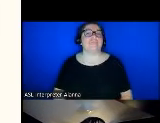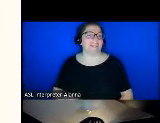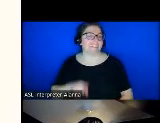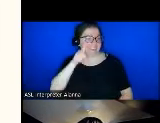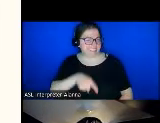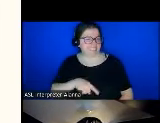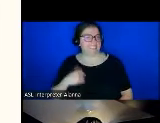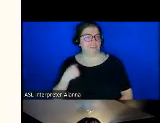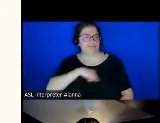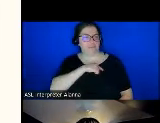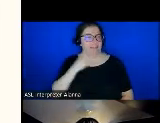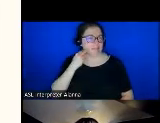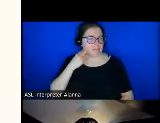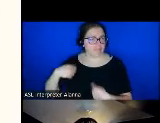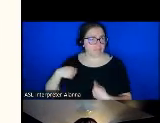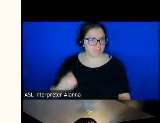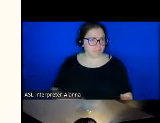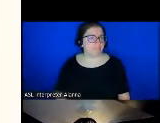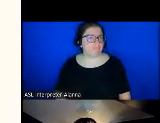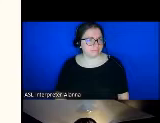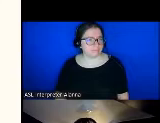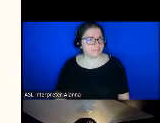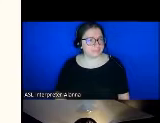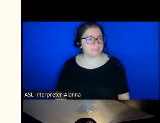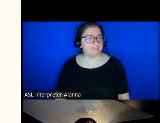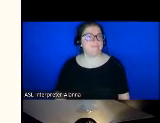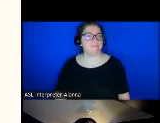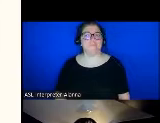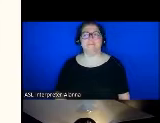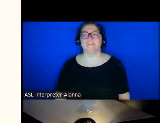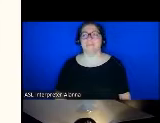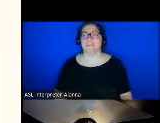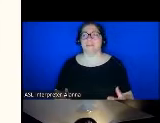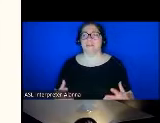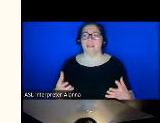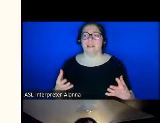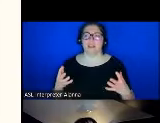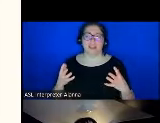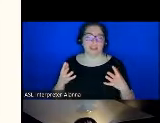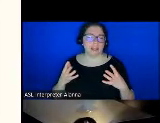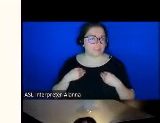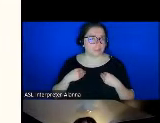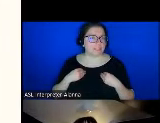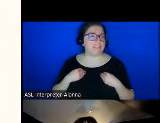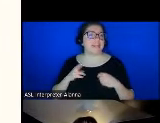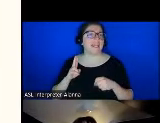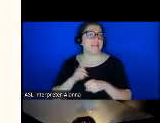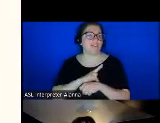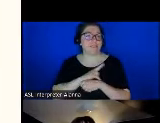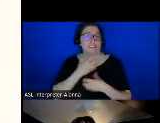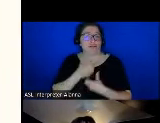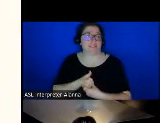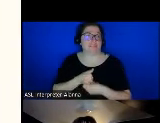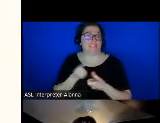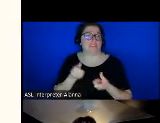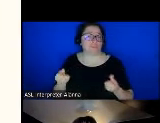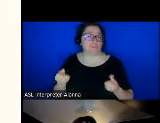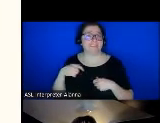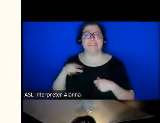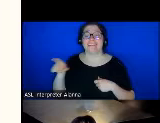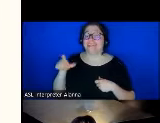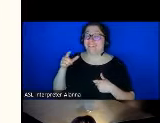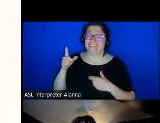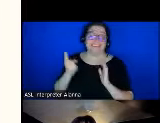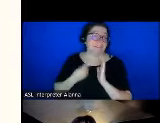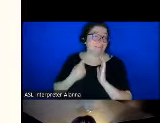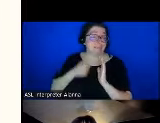in our community have worked um so embracing and utilizing your trusted sources unfortunately government is not always a trusted